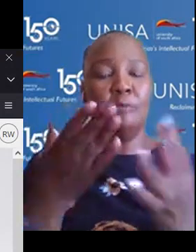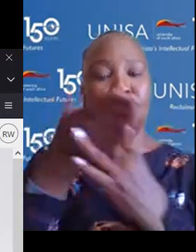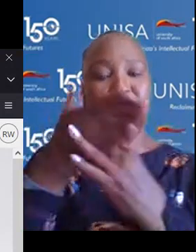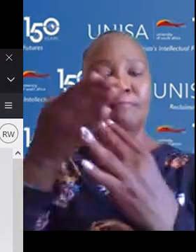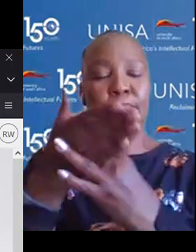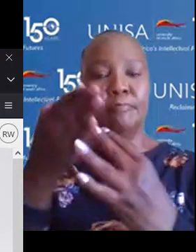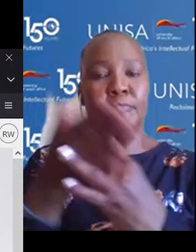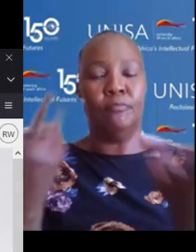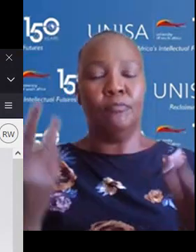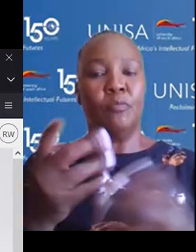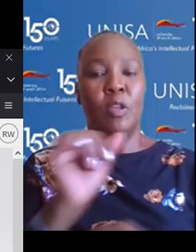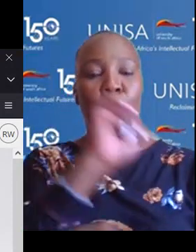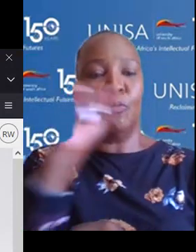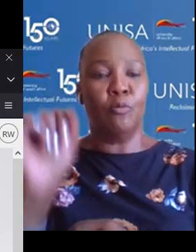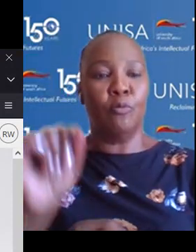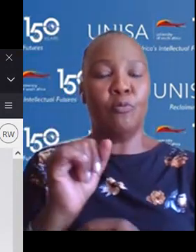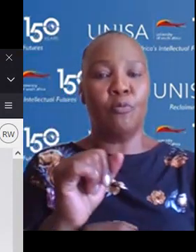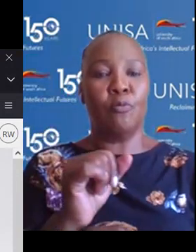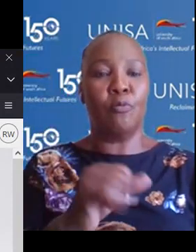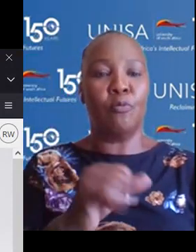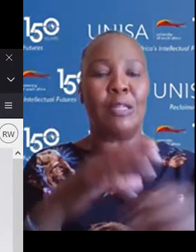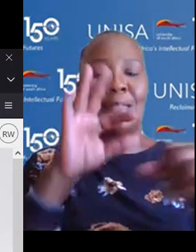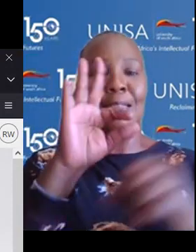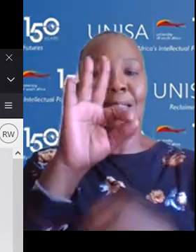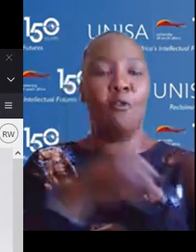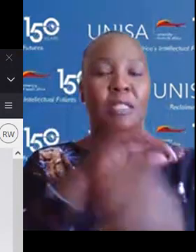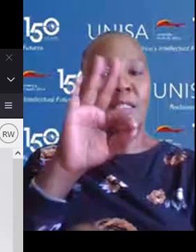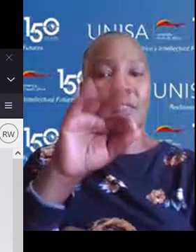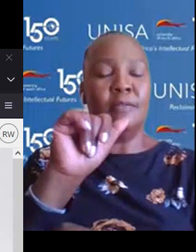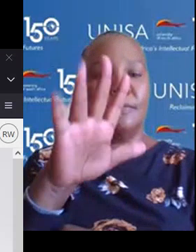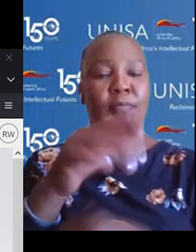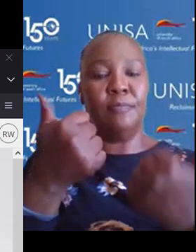have logged into your Microsoft 365 account.